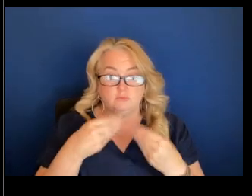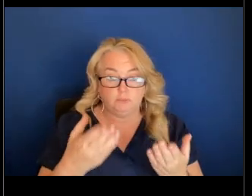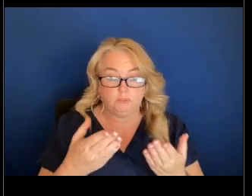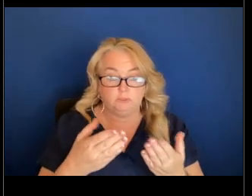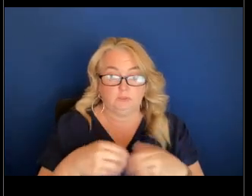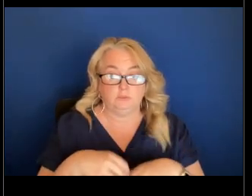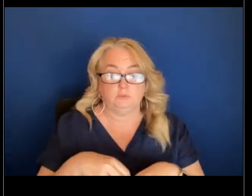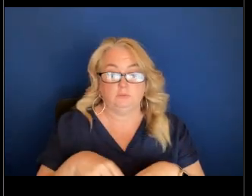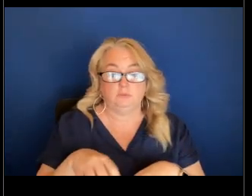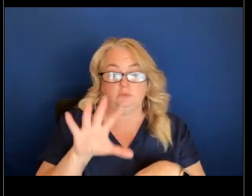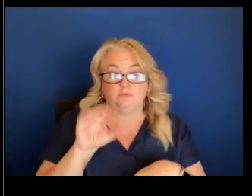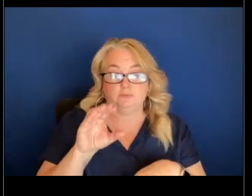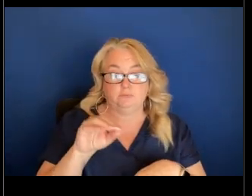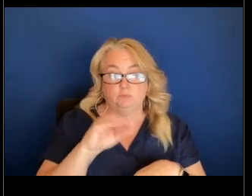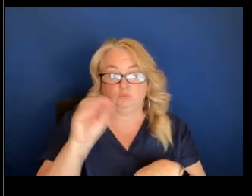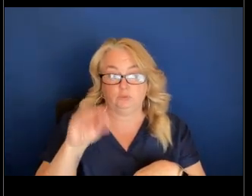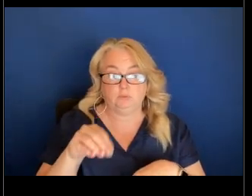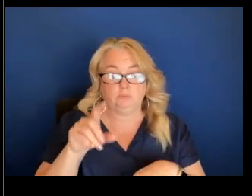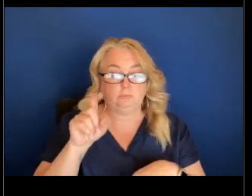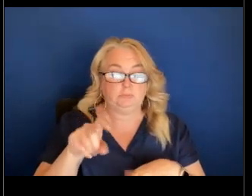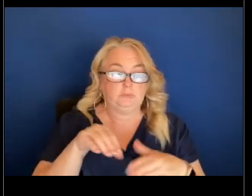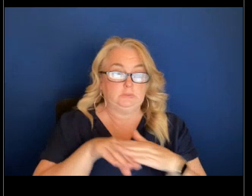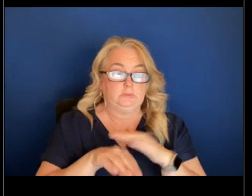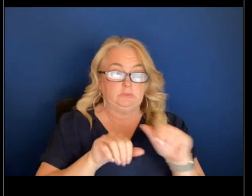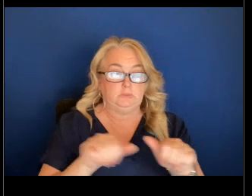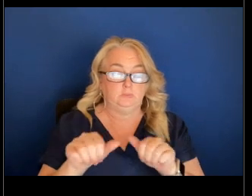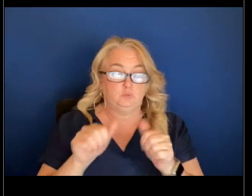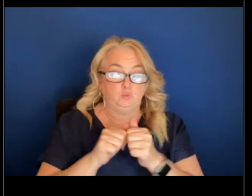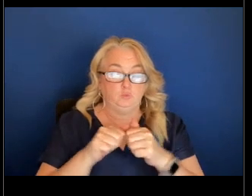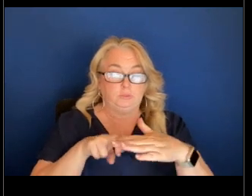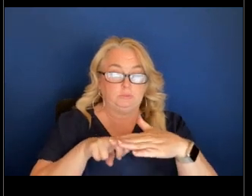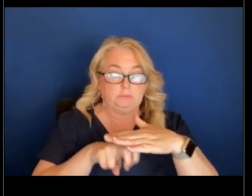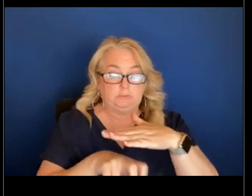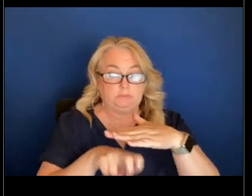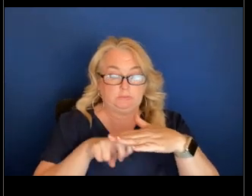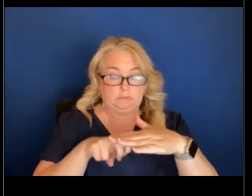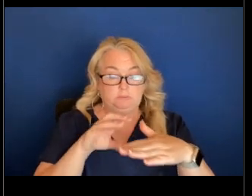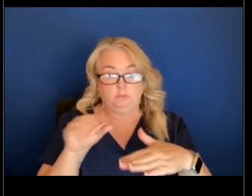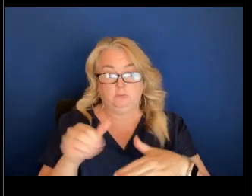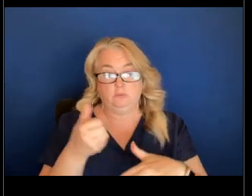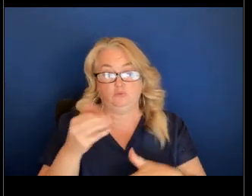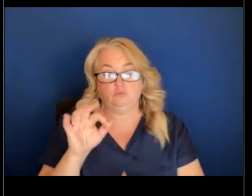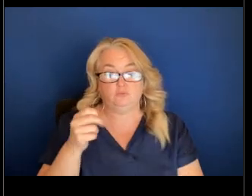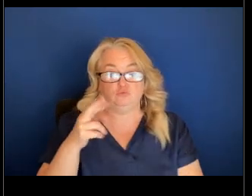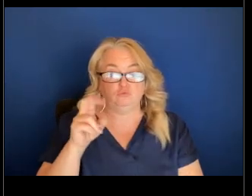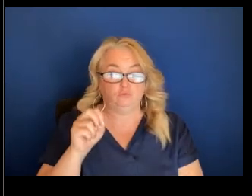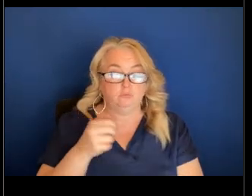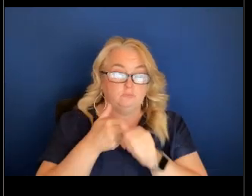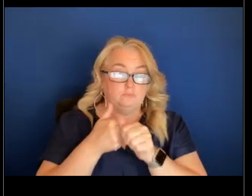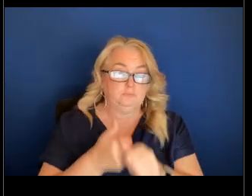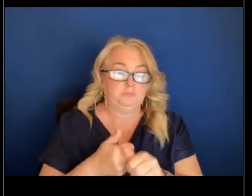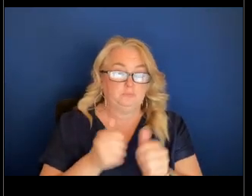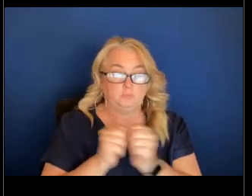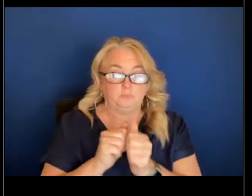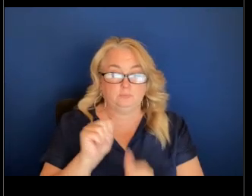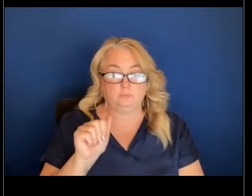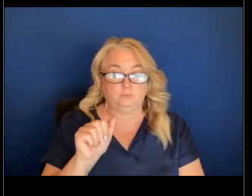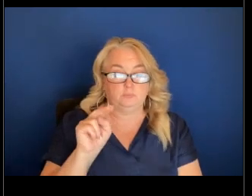answer was the second option, 50% must be accessible with knee space and other